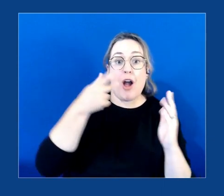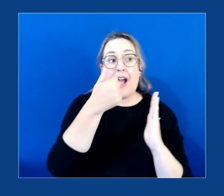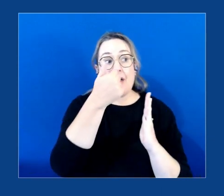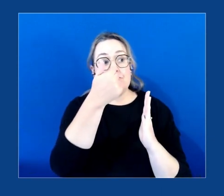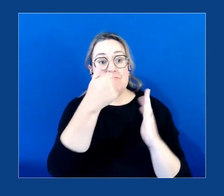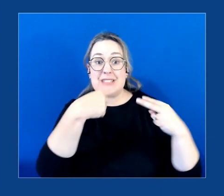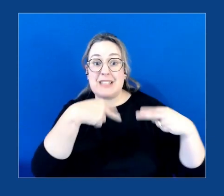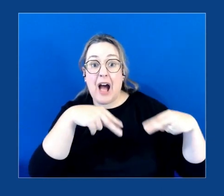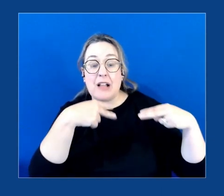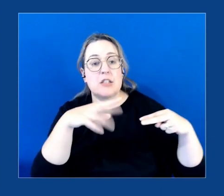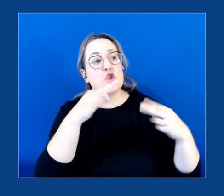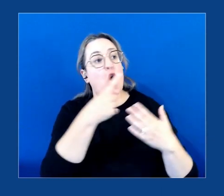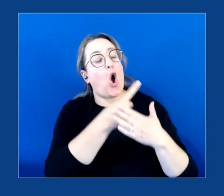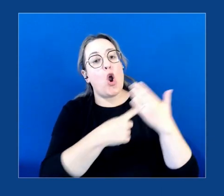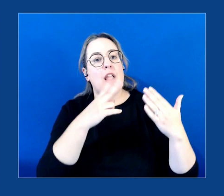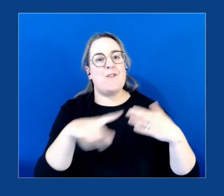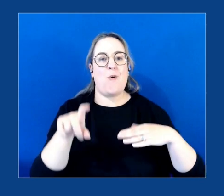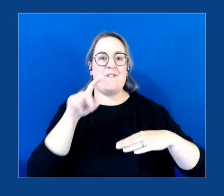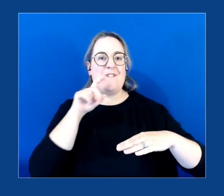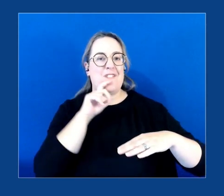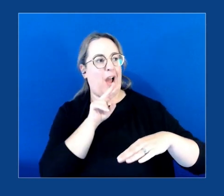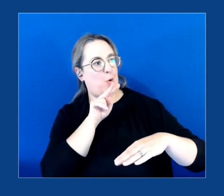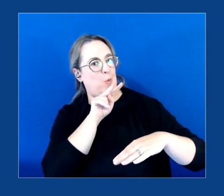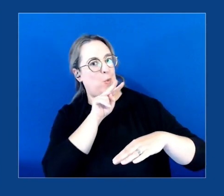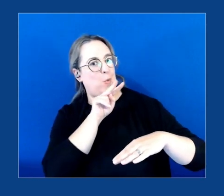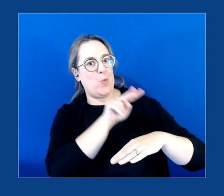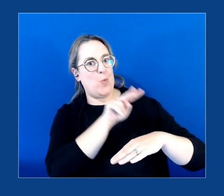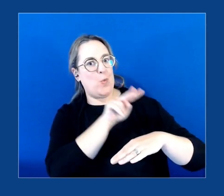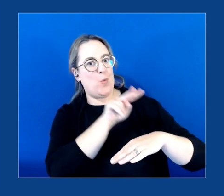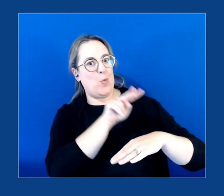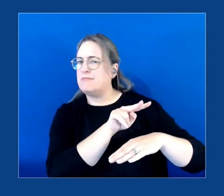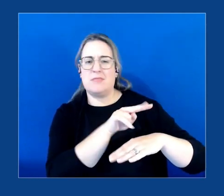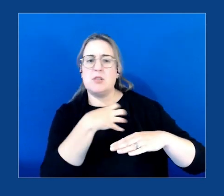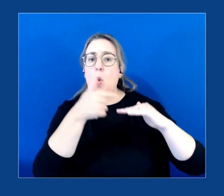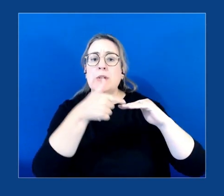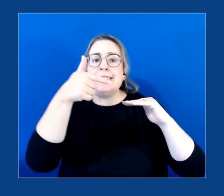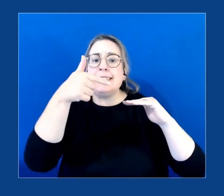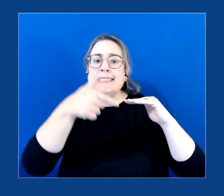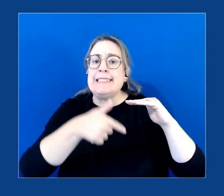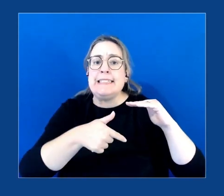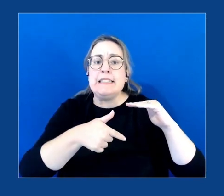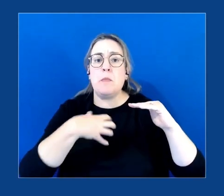course, but it's much, much deeper than that. It really